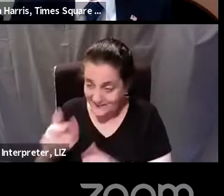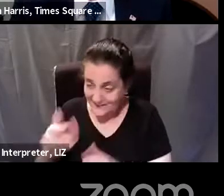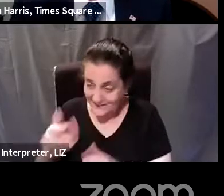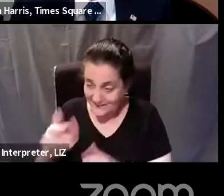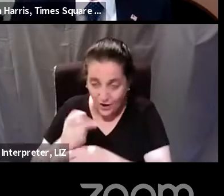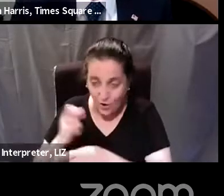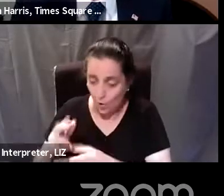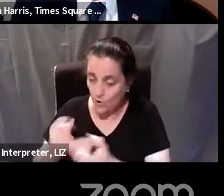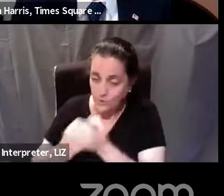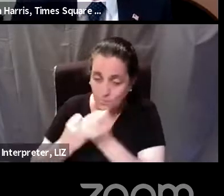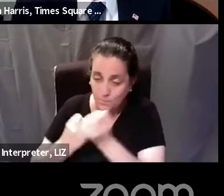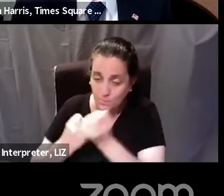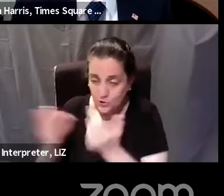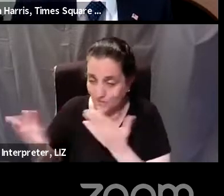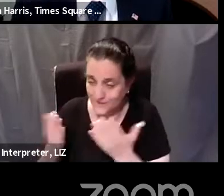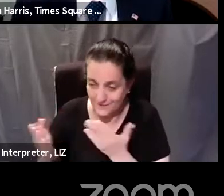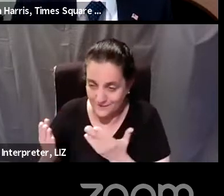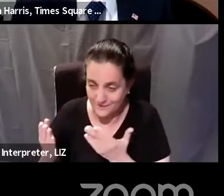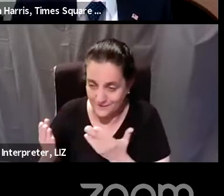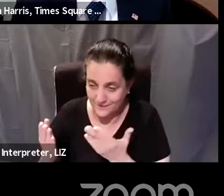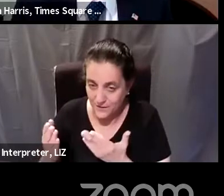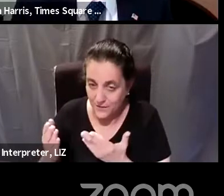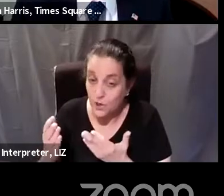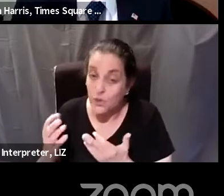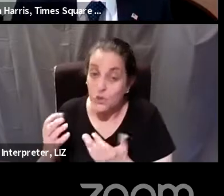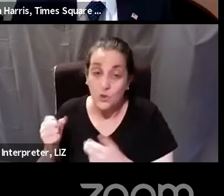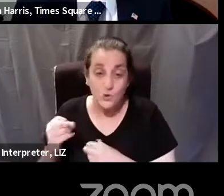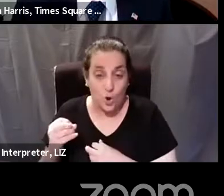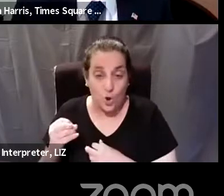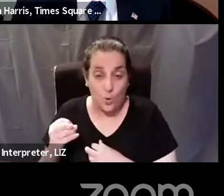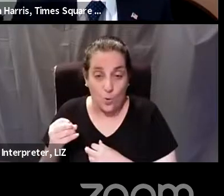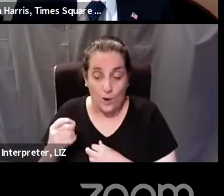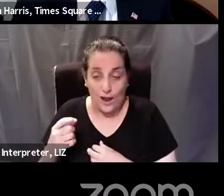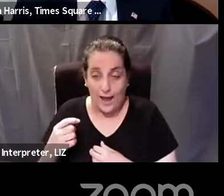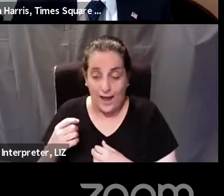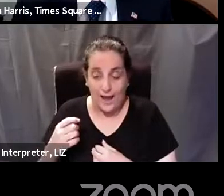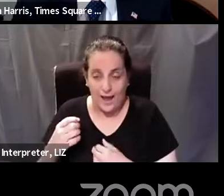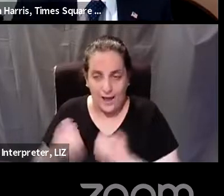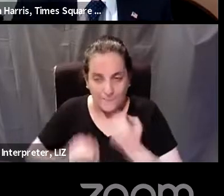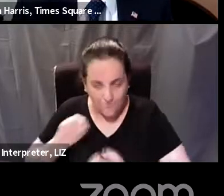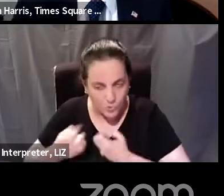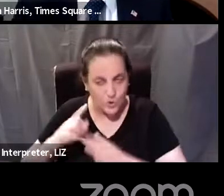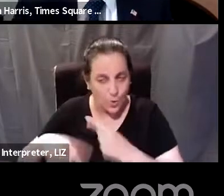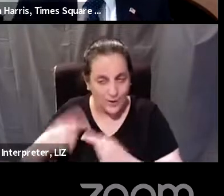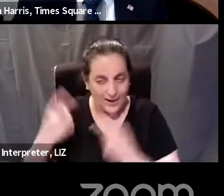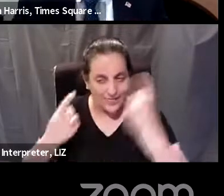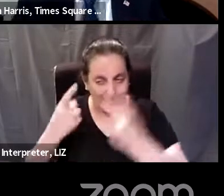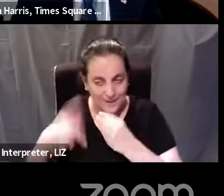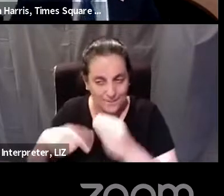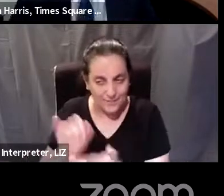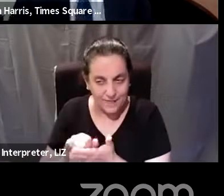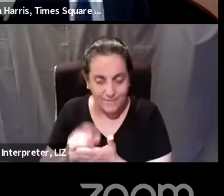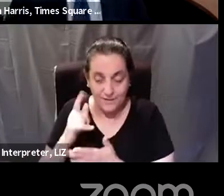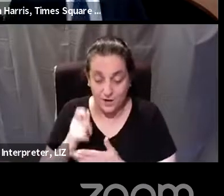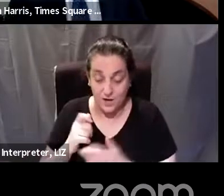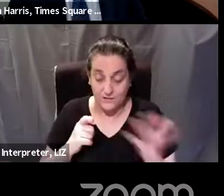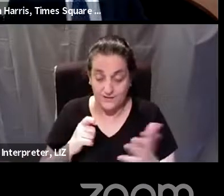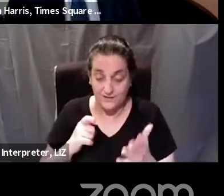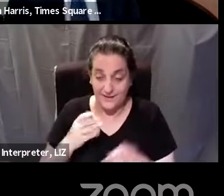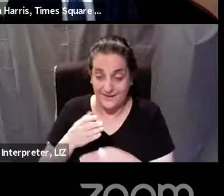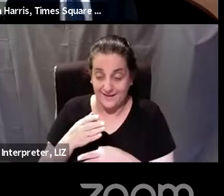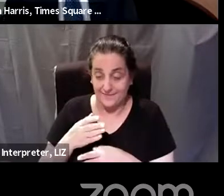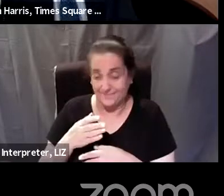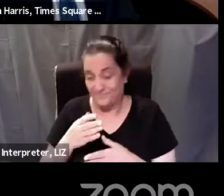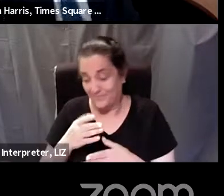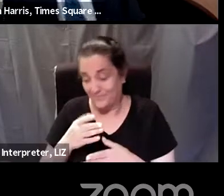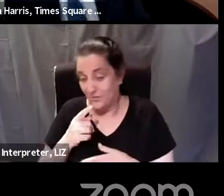I'm, you know, it's almost emotional when I think about it, you know, and because at the end of the day,